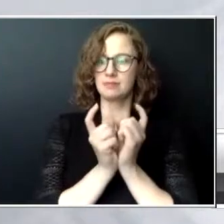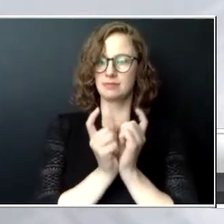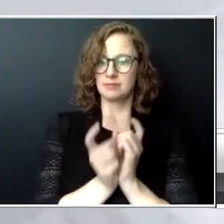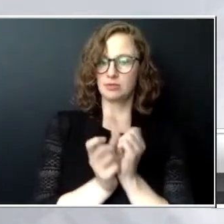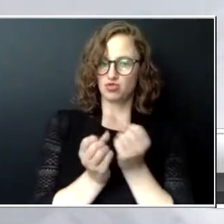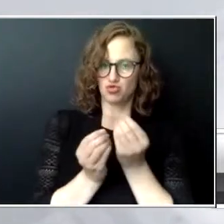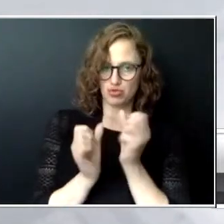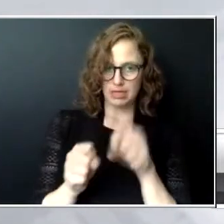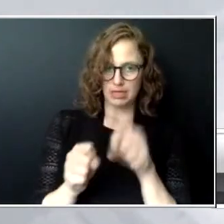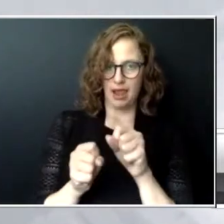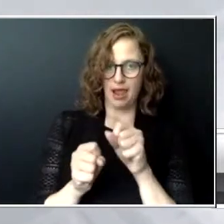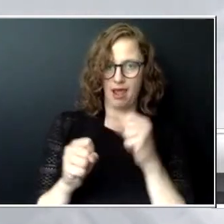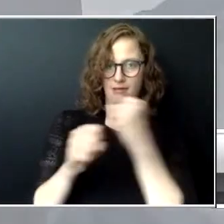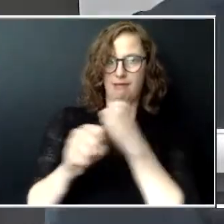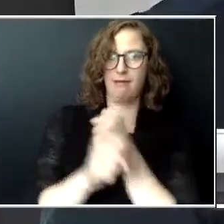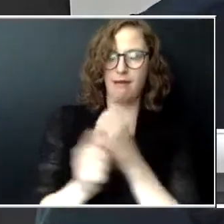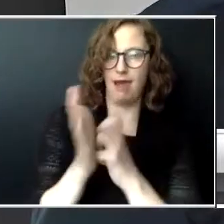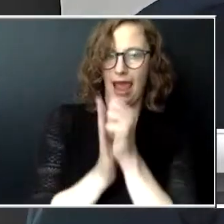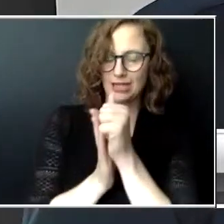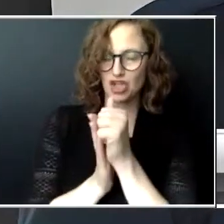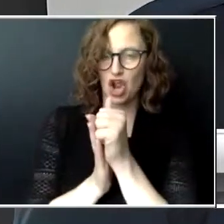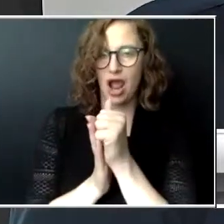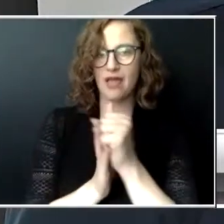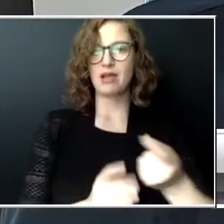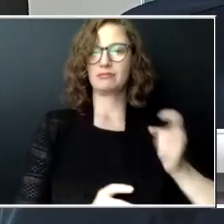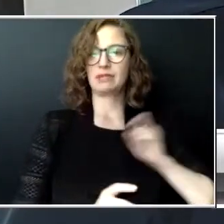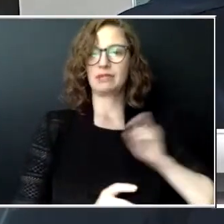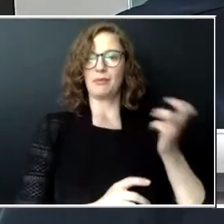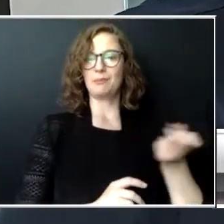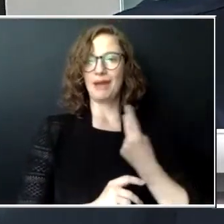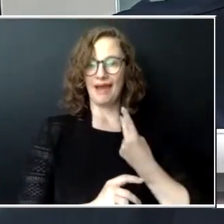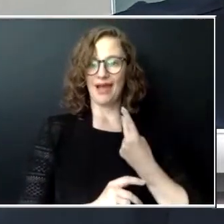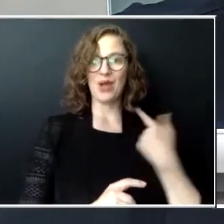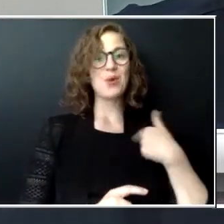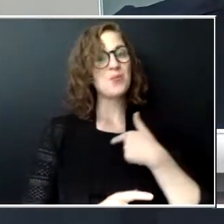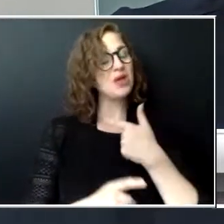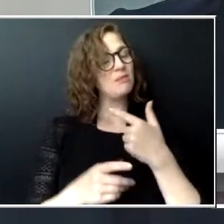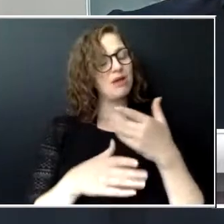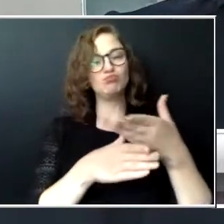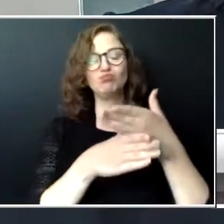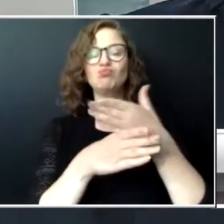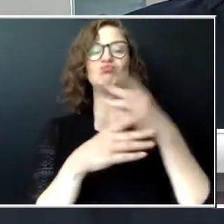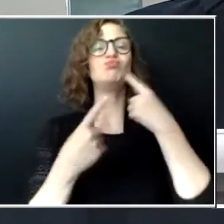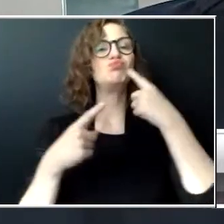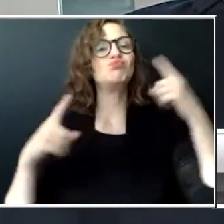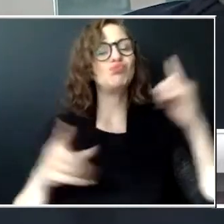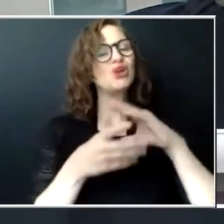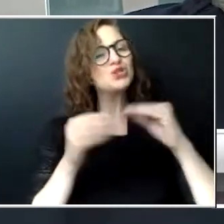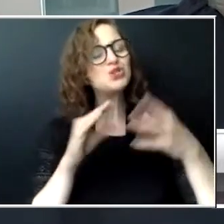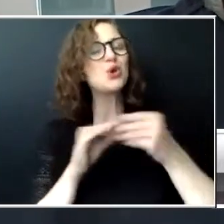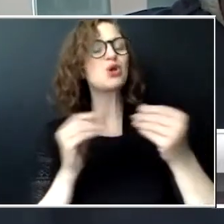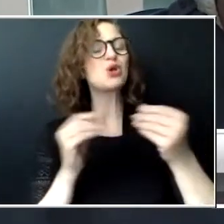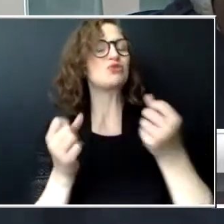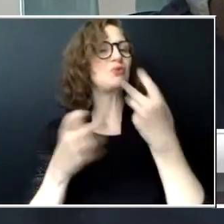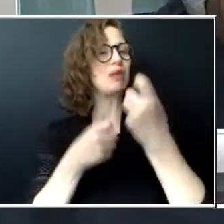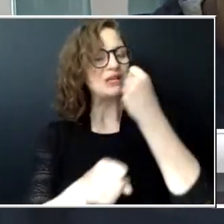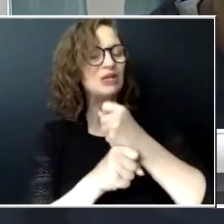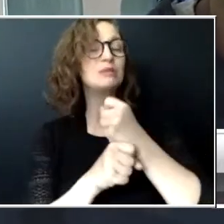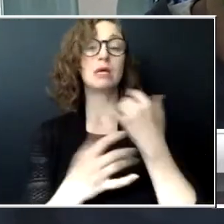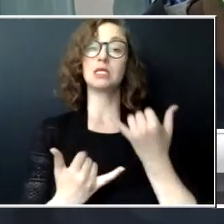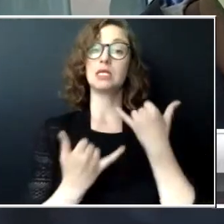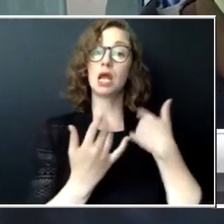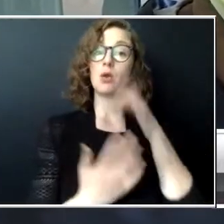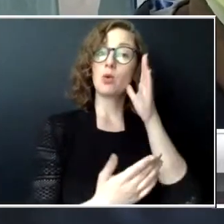been sharing CAR T success stories for a couple of years now, but today we're meeting a man whose cells were taken to a lab only for the